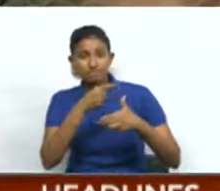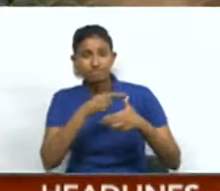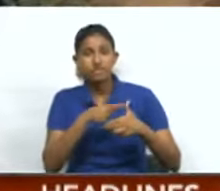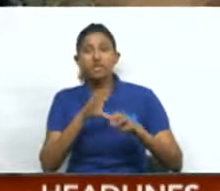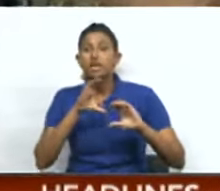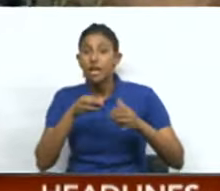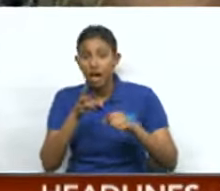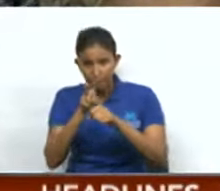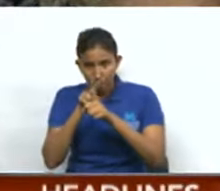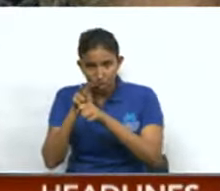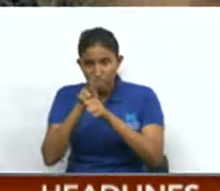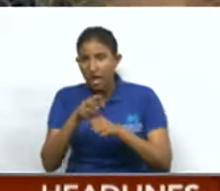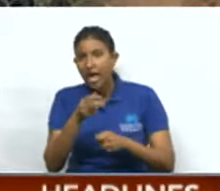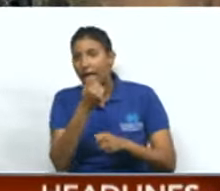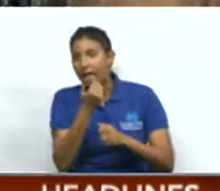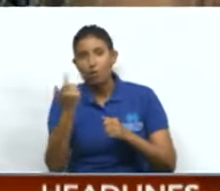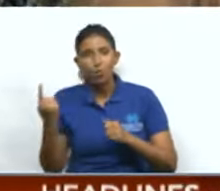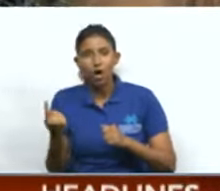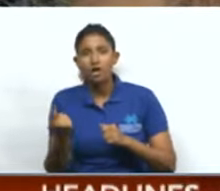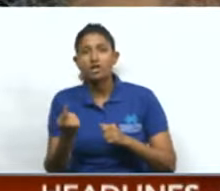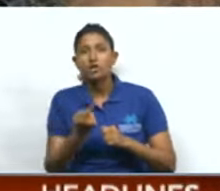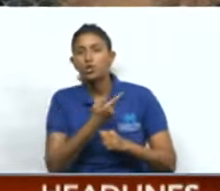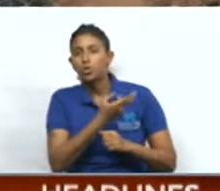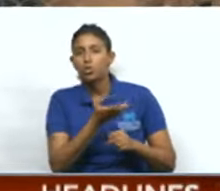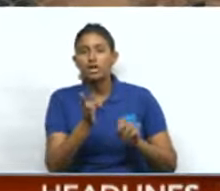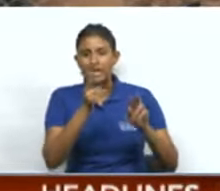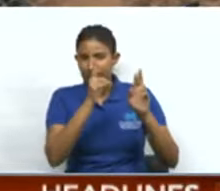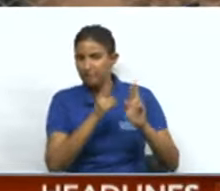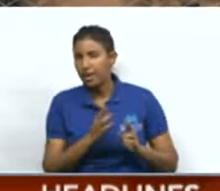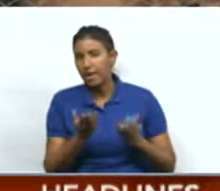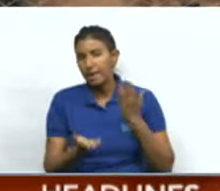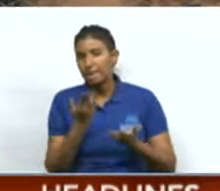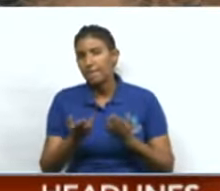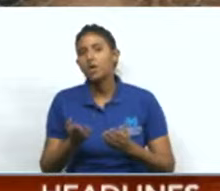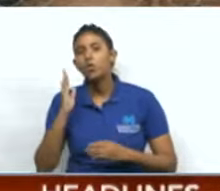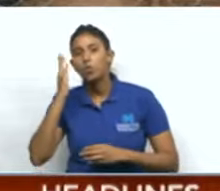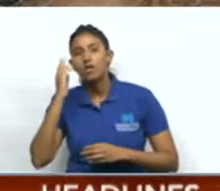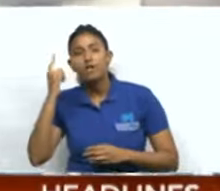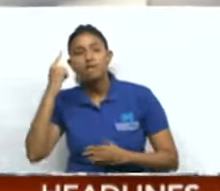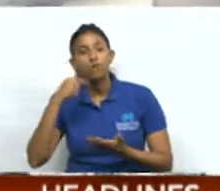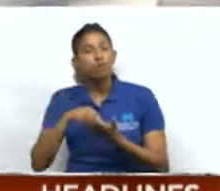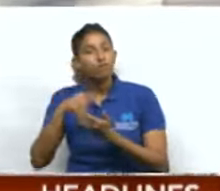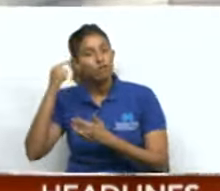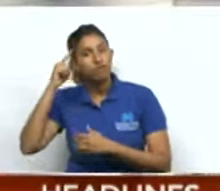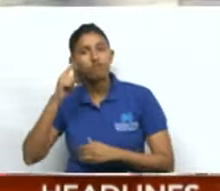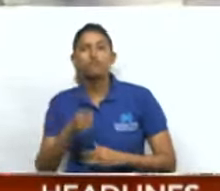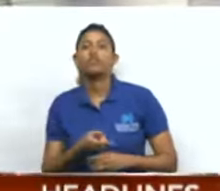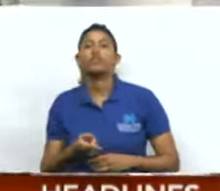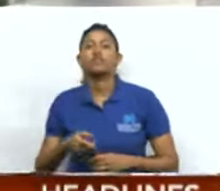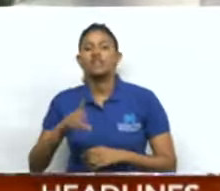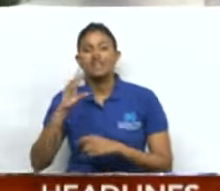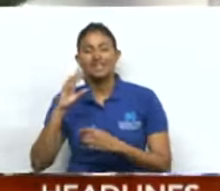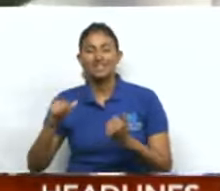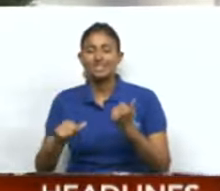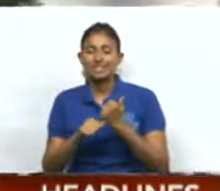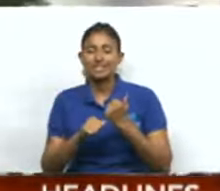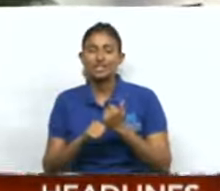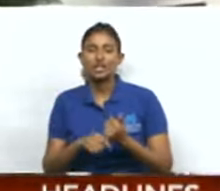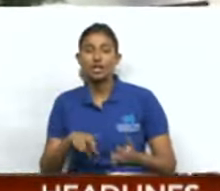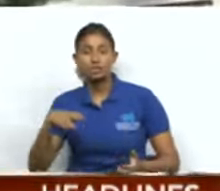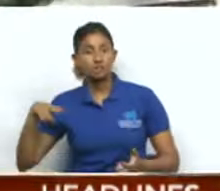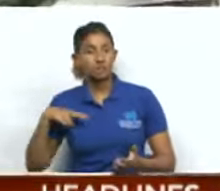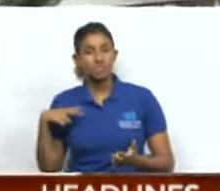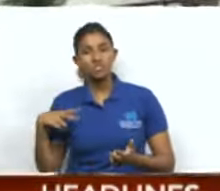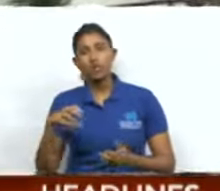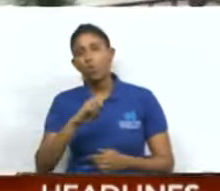any person who is eligible to act in the top positions of the TTPS, namely Commissioner, Deputy Commissioner and Acting Commissioner. They